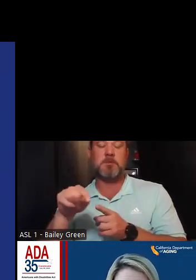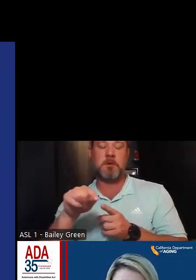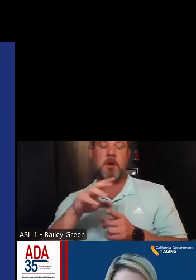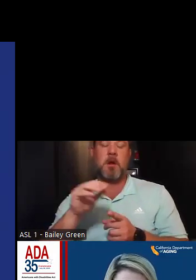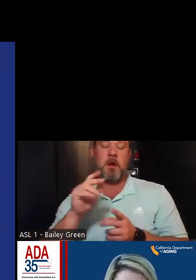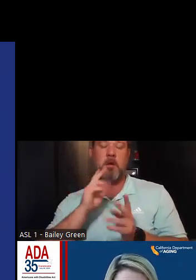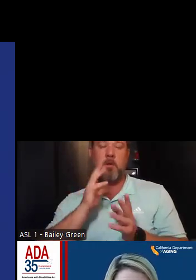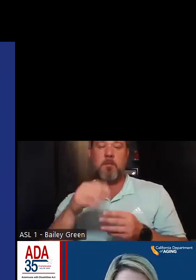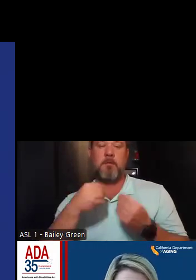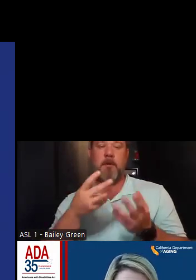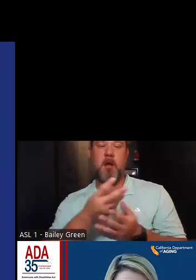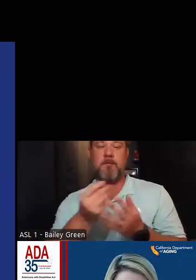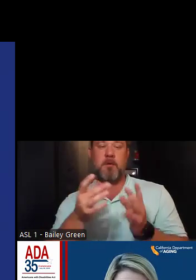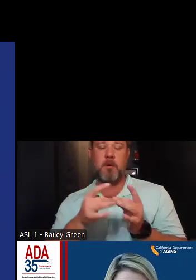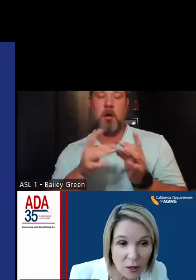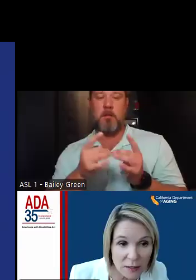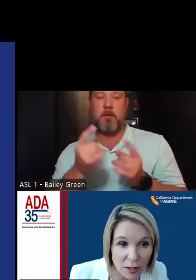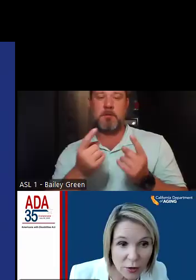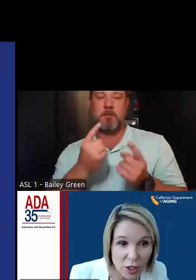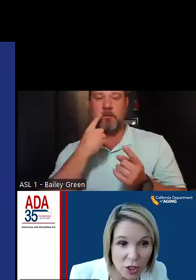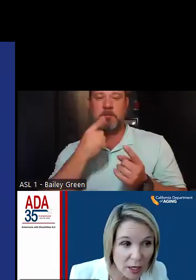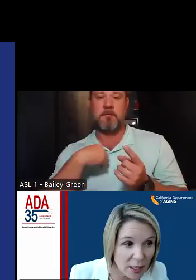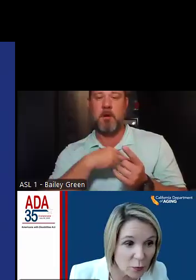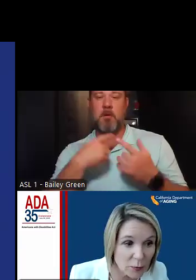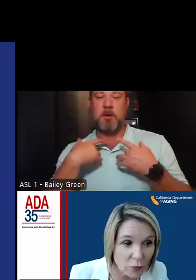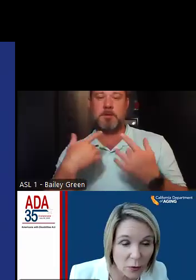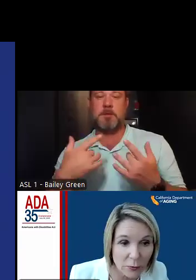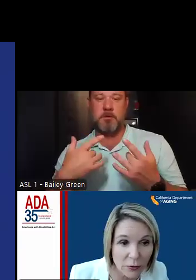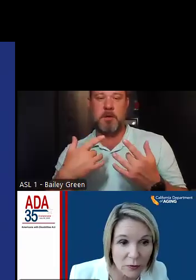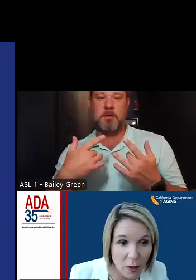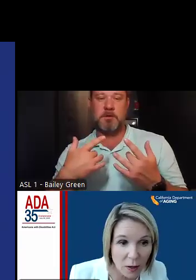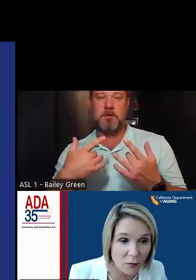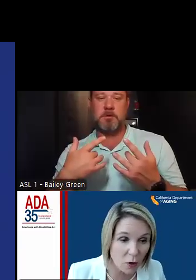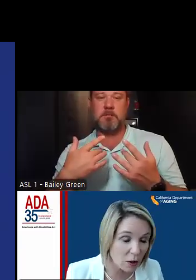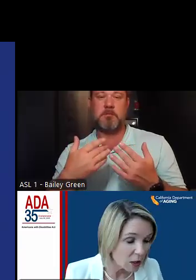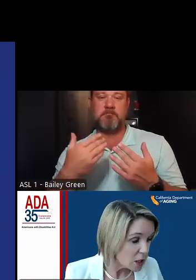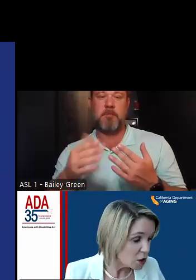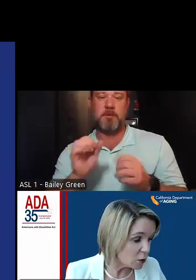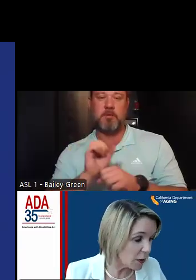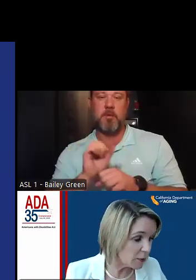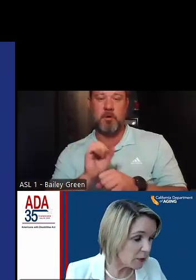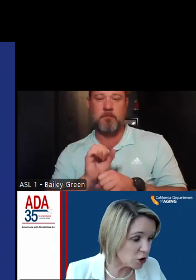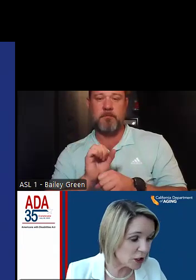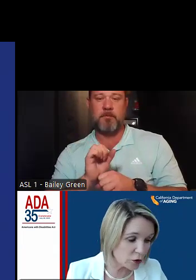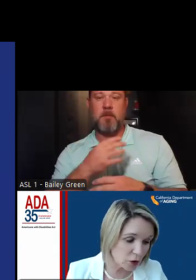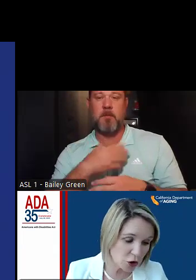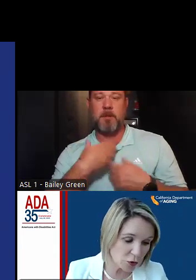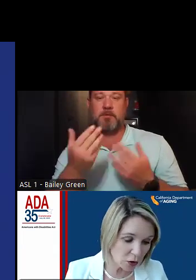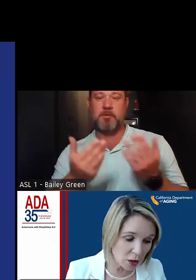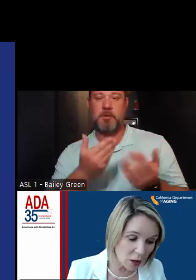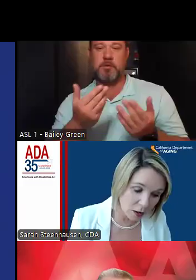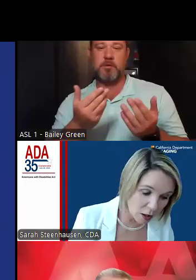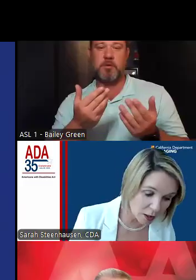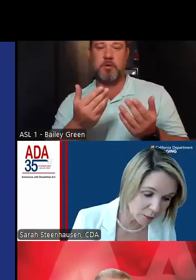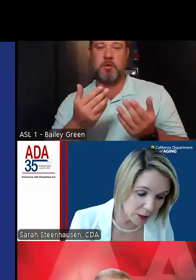and are going to provide just a few comments and thoughts for our consideration as we move forward with this body of work. So it's my pleasure to introduce you